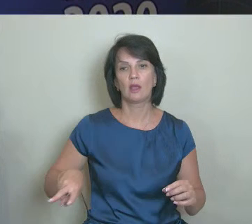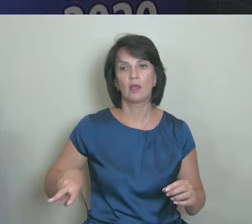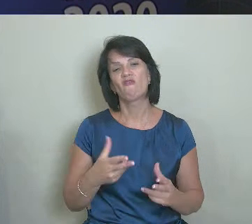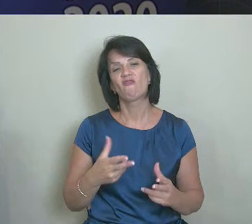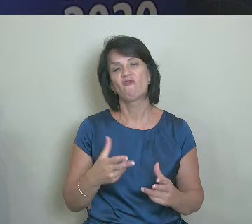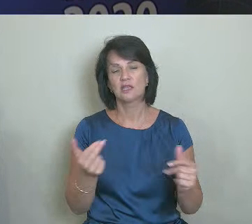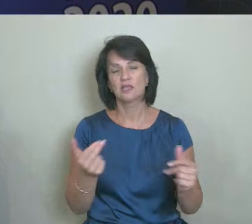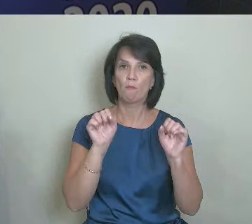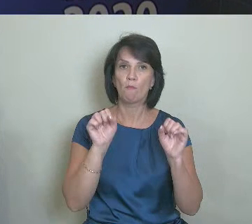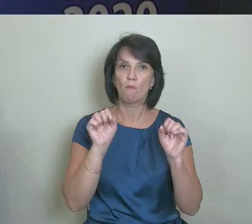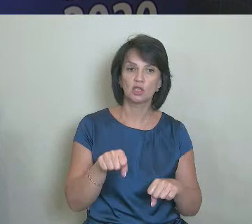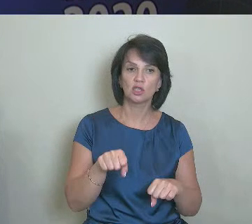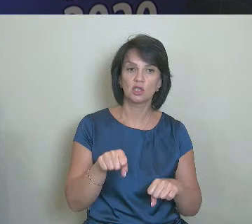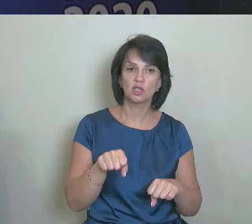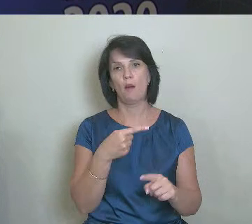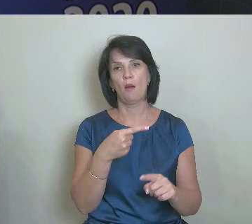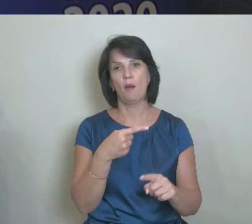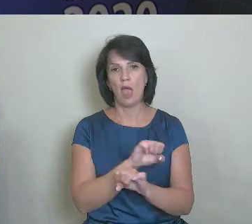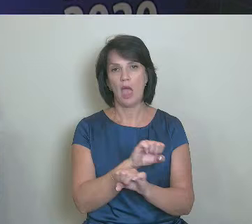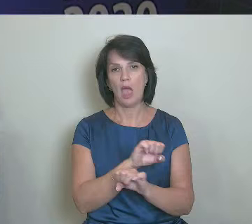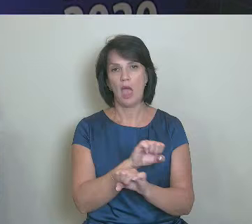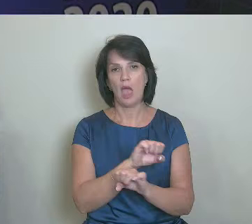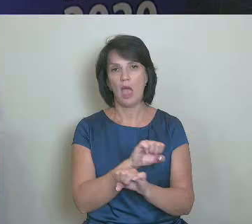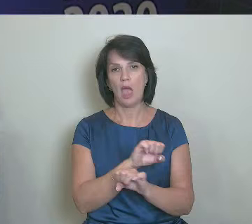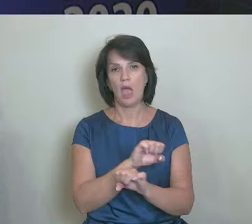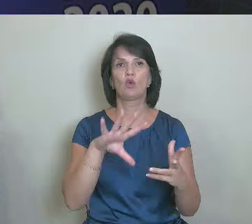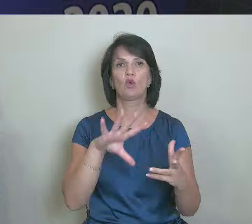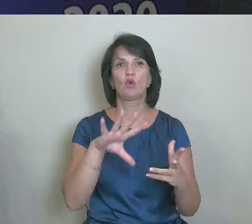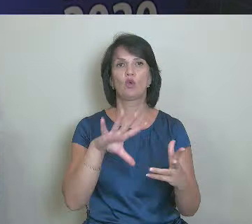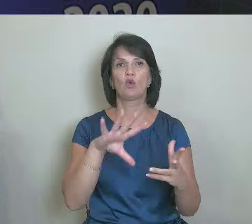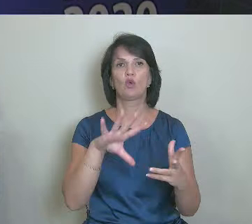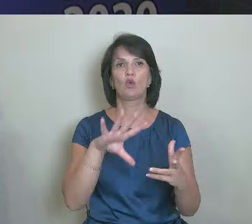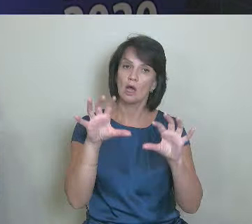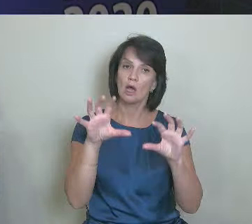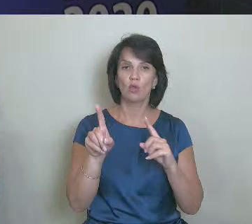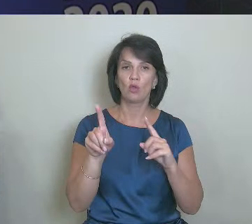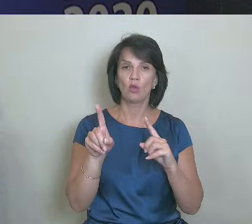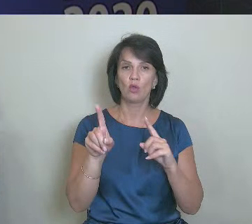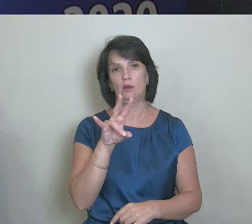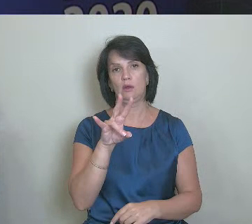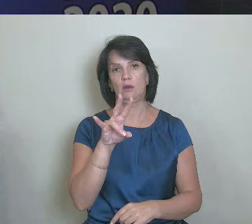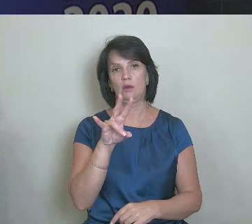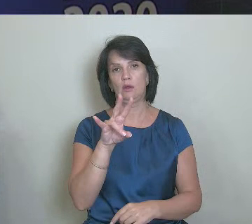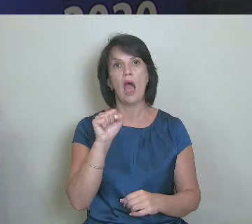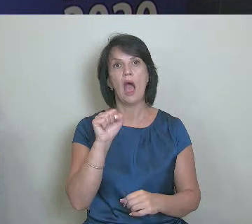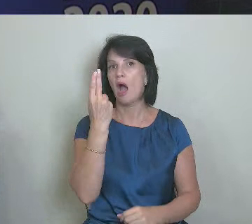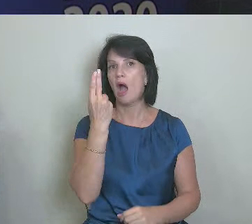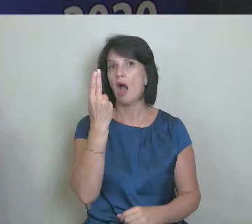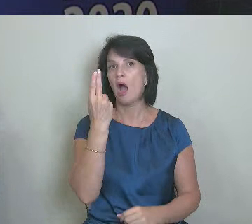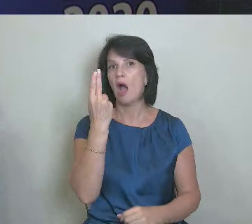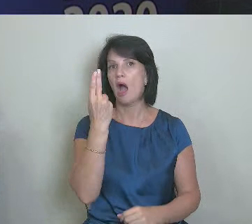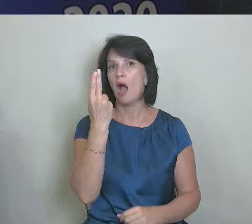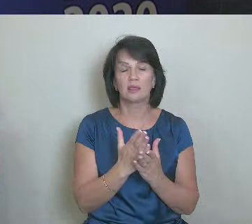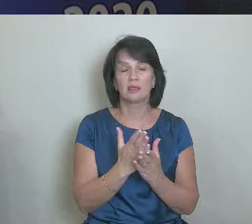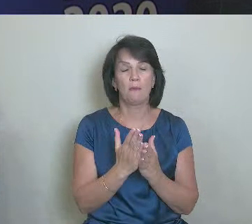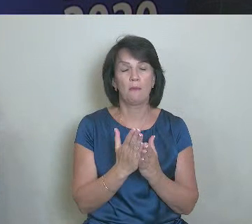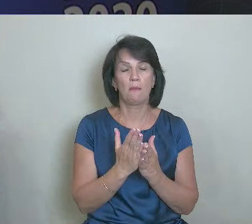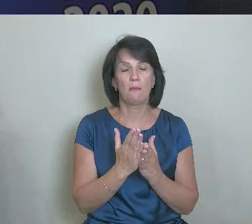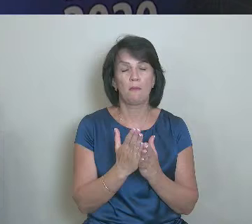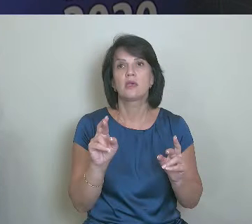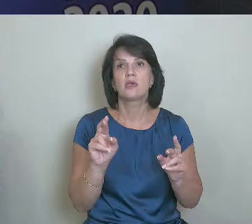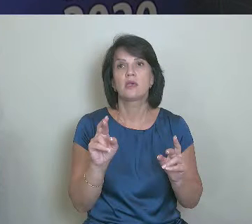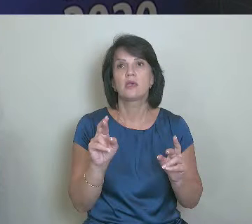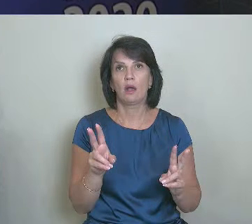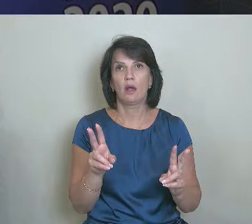military civil administrations that provide their opinion with respect to the law, and the